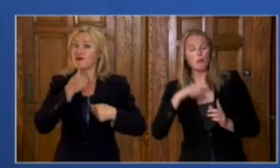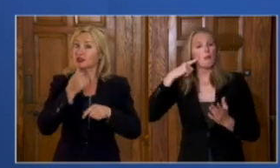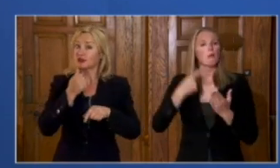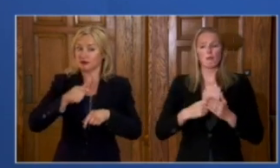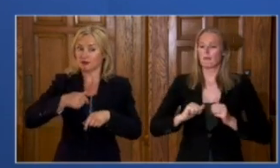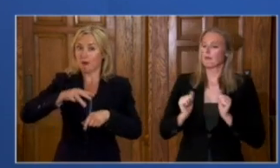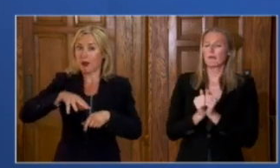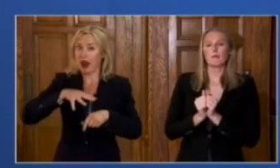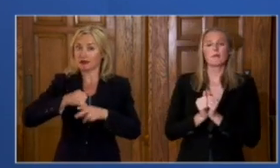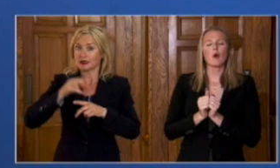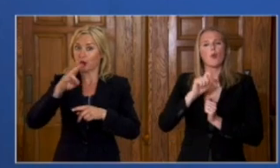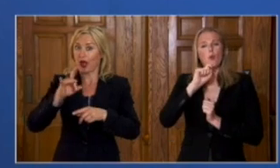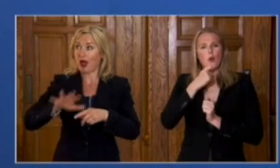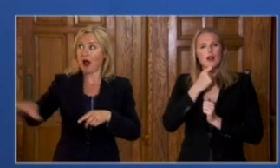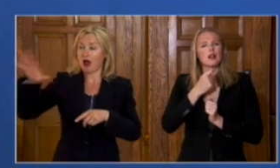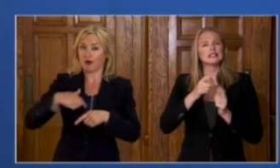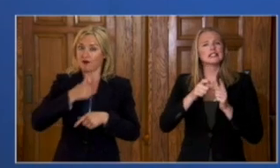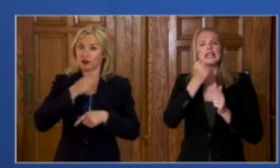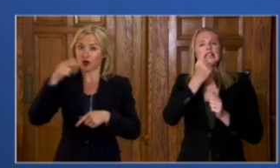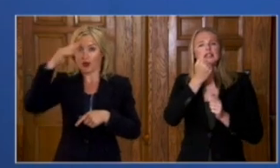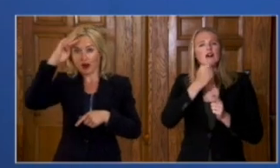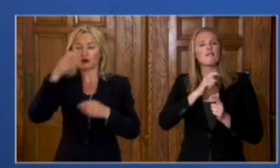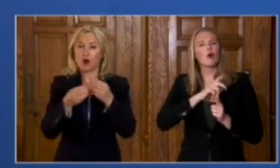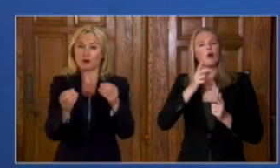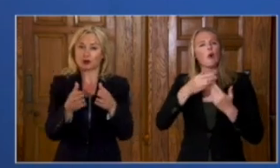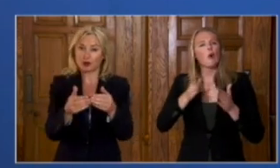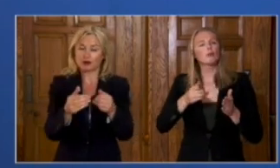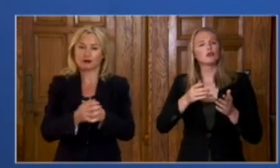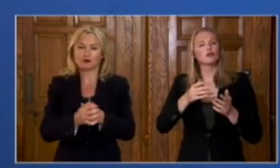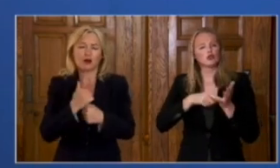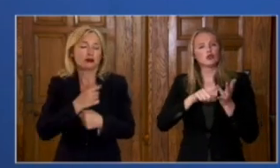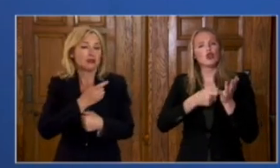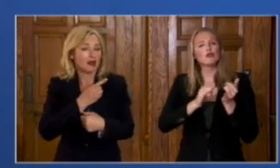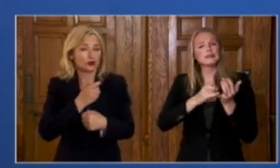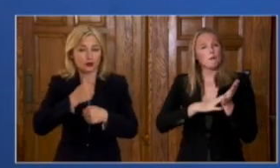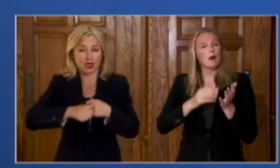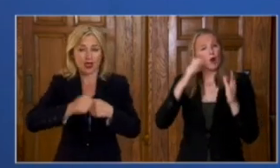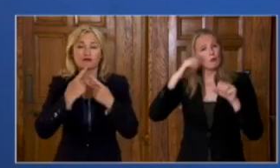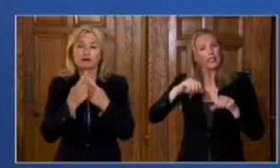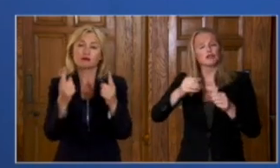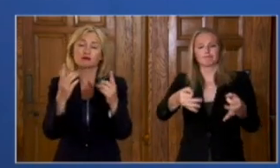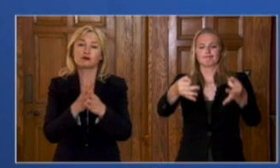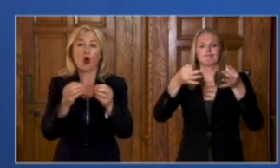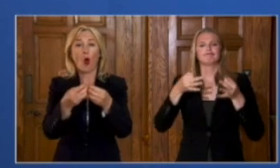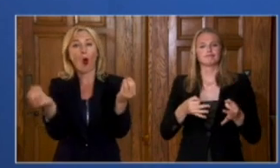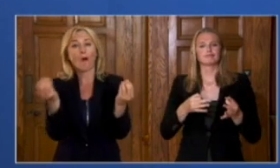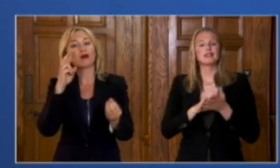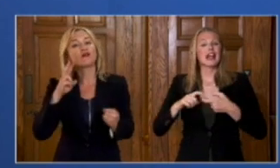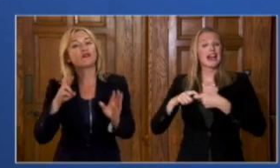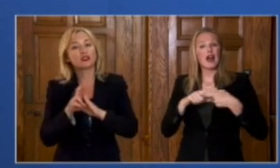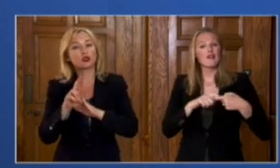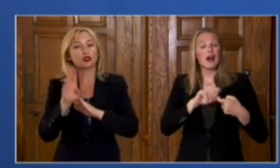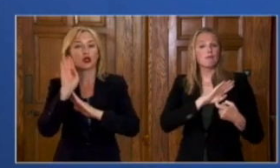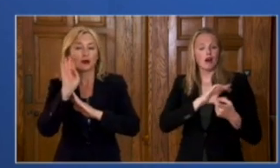the decision to bring forward the indicative date for the reopening of tourist accommodation. The reopening of caravan